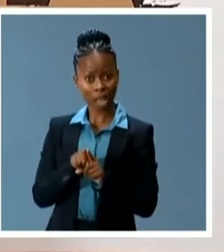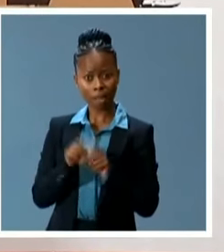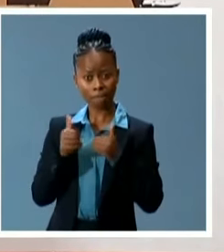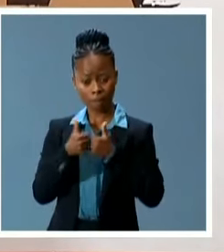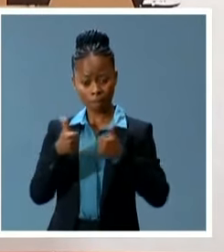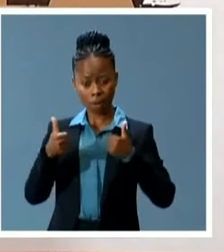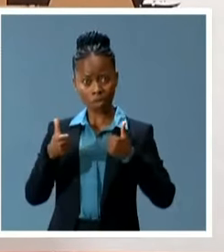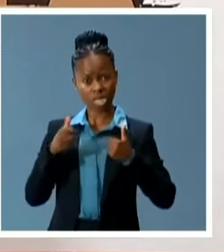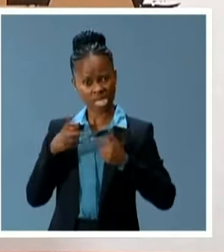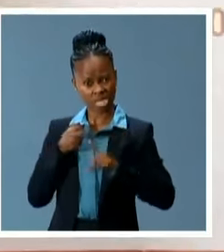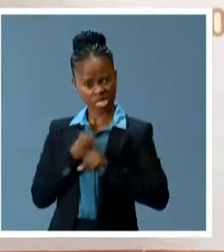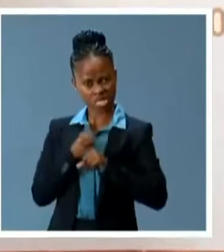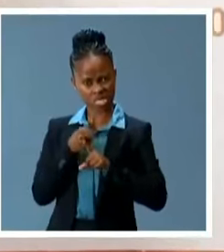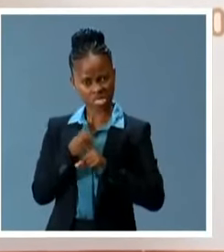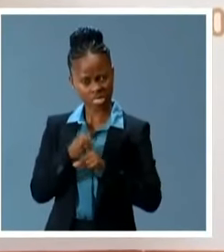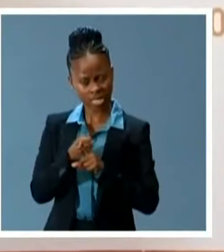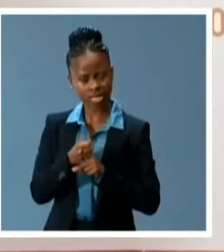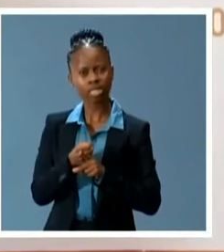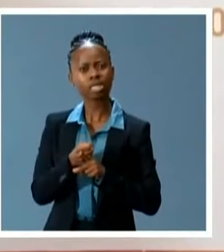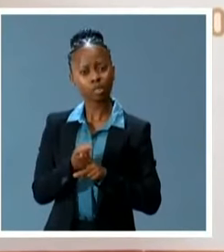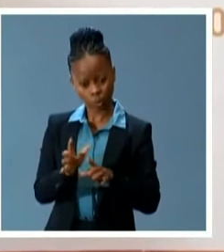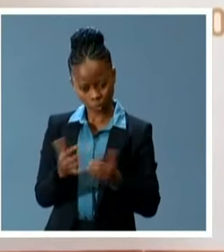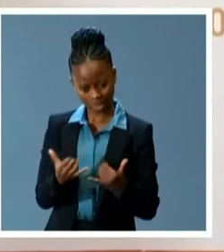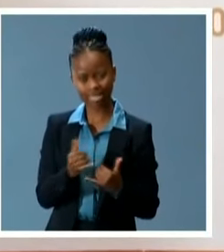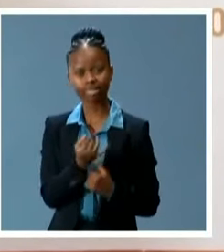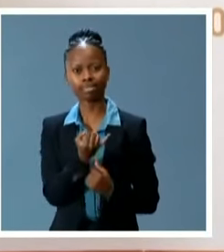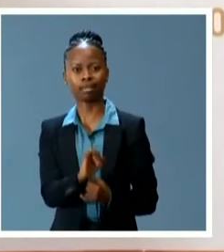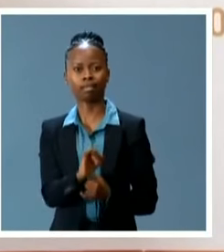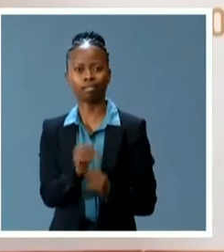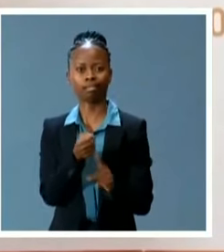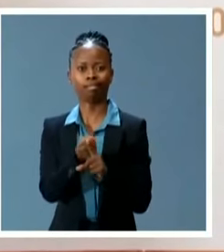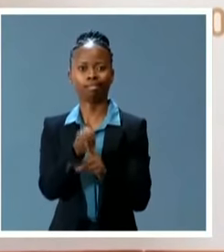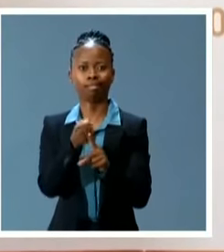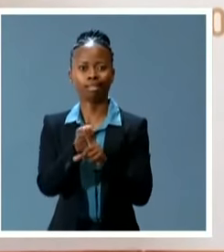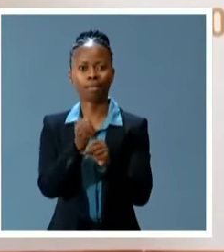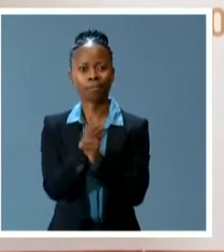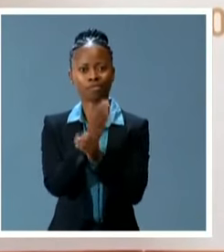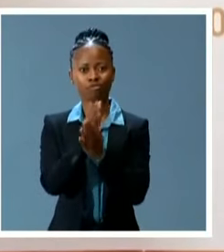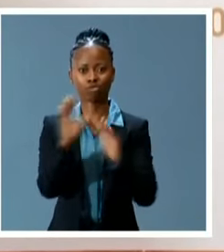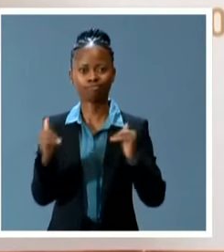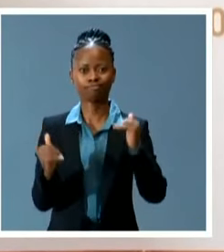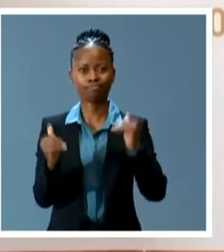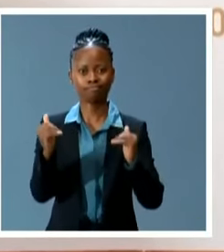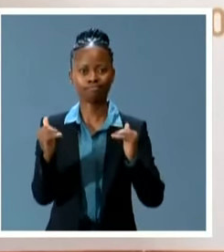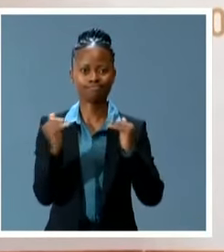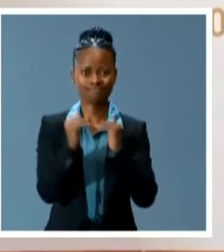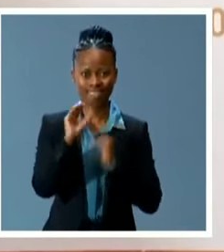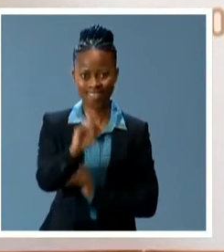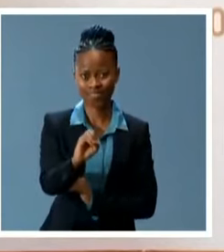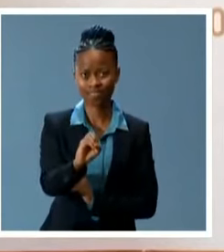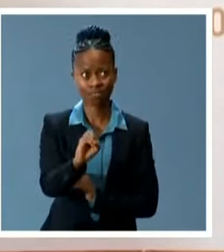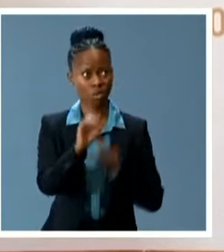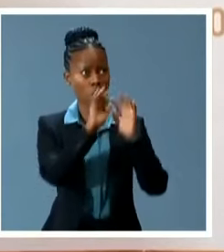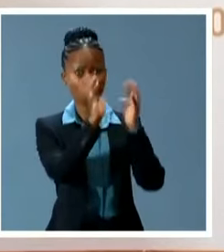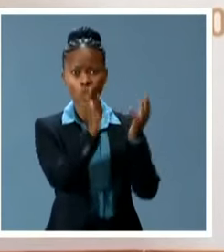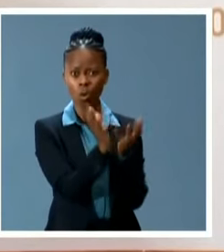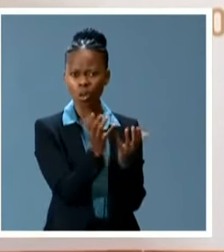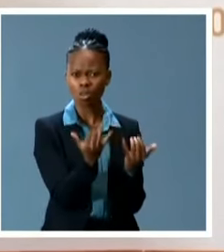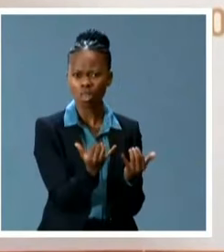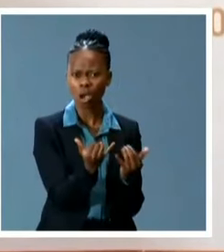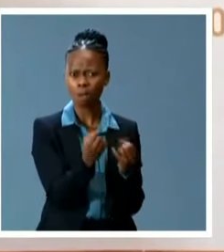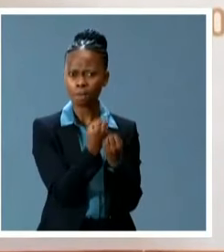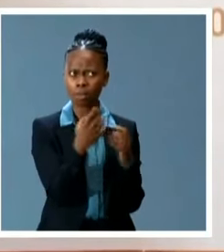more relevant today. Across the world, people are rising and taking a